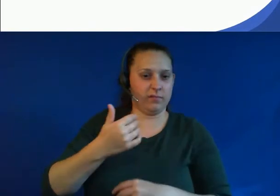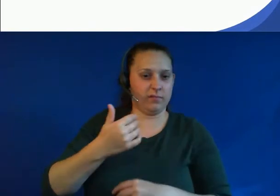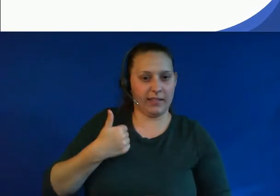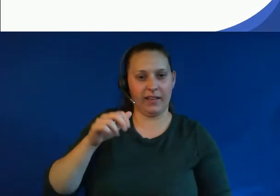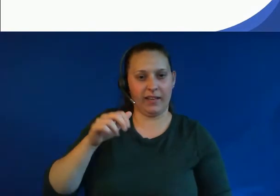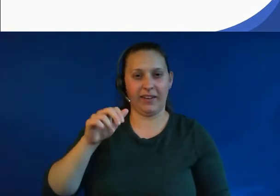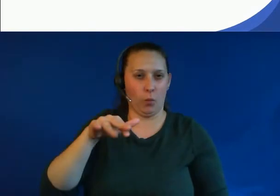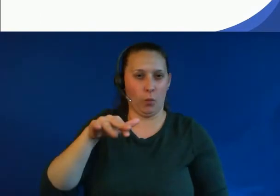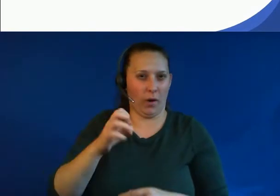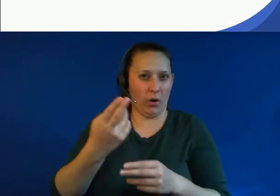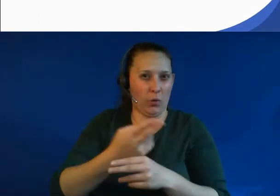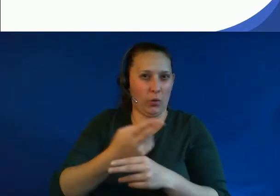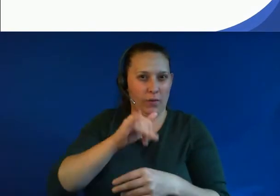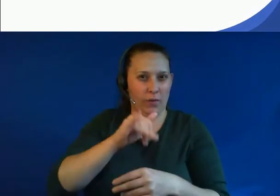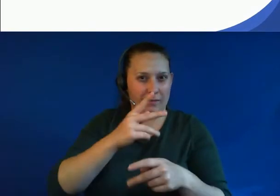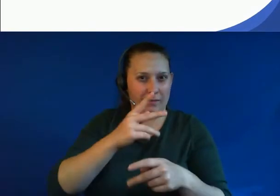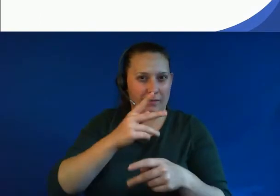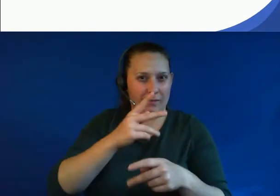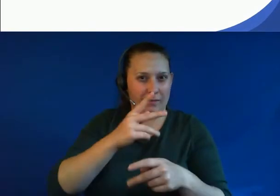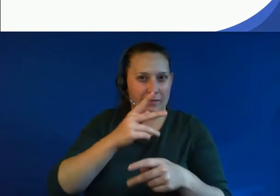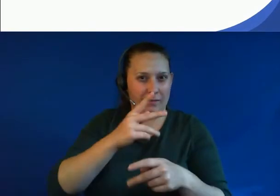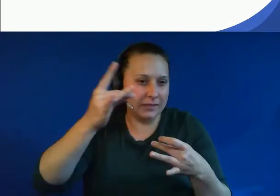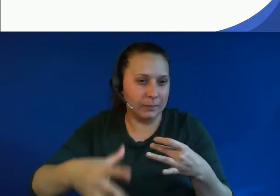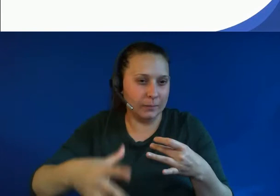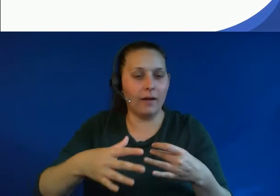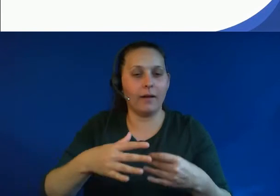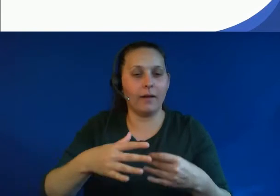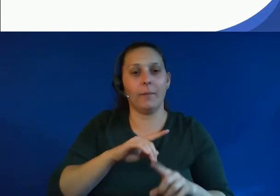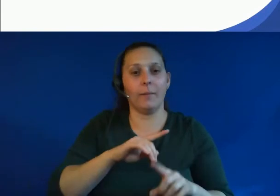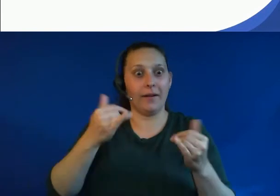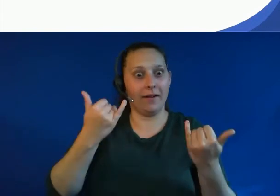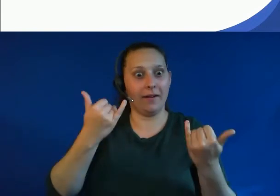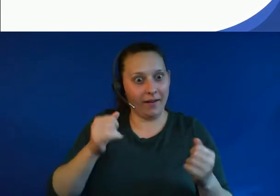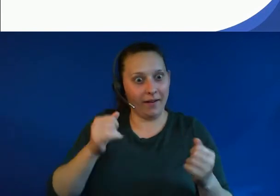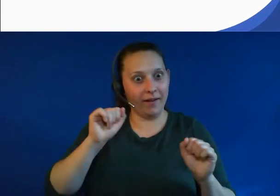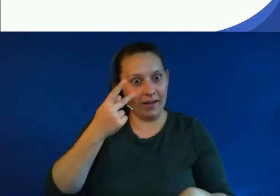is. And with that, they're able to see a lot more than what they could as an in-person